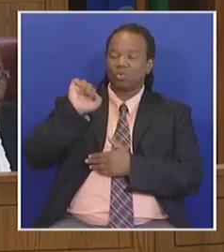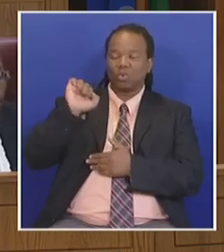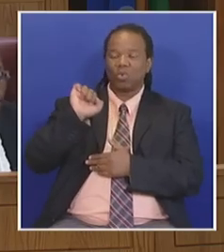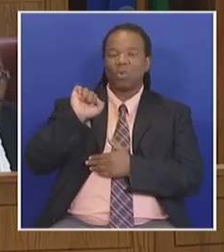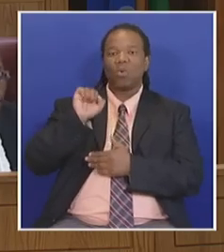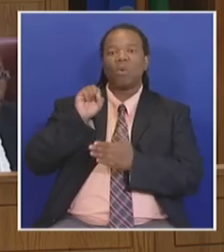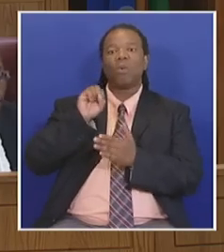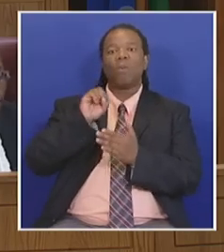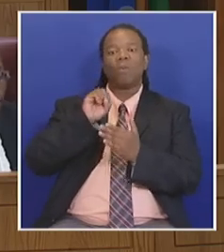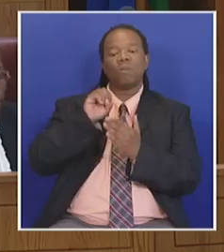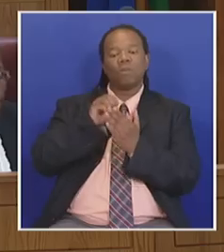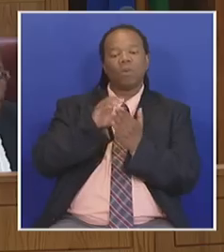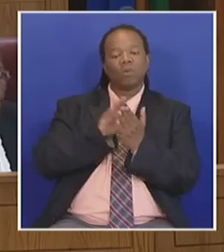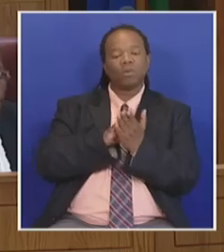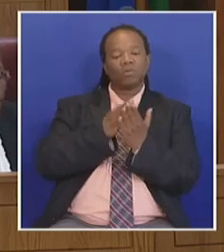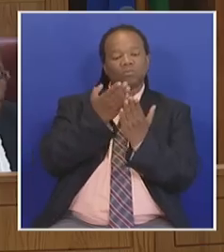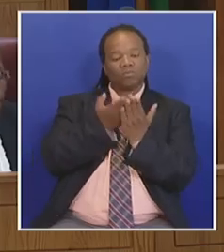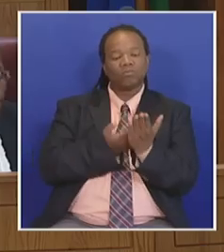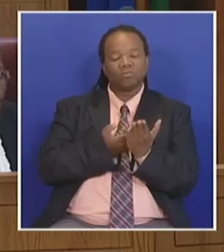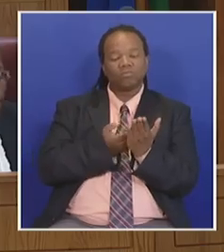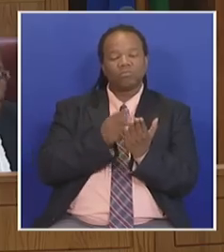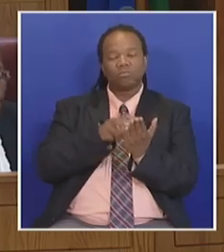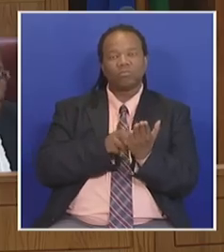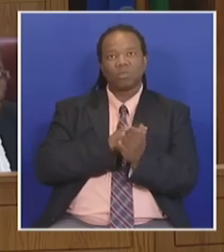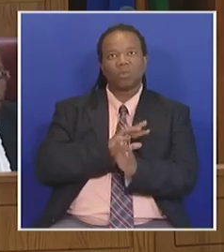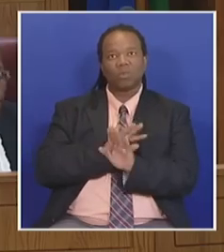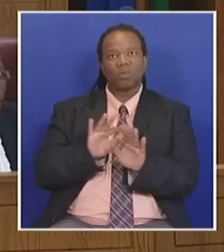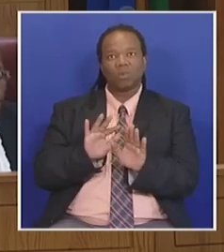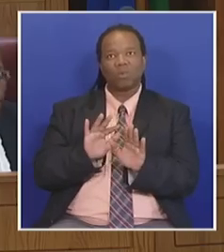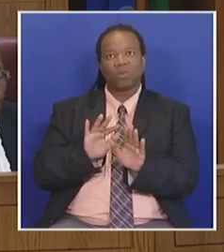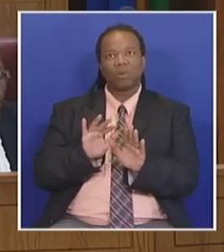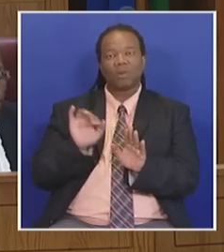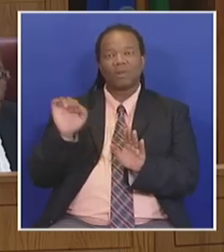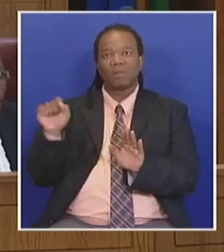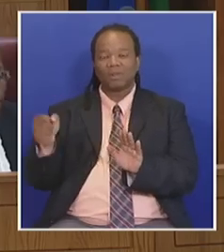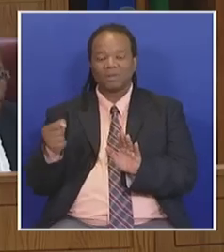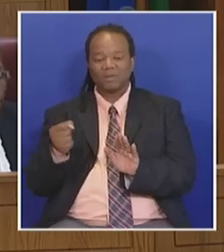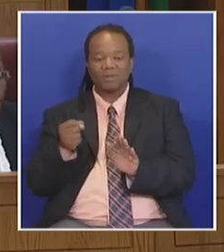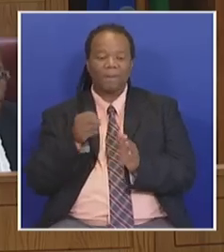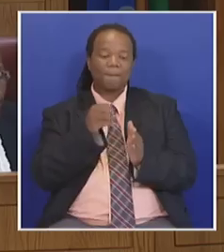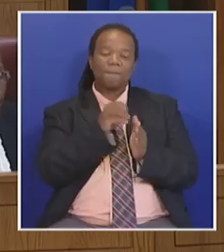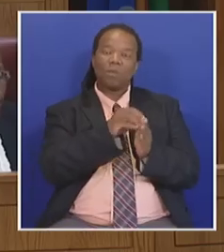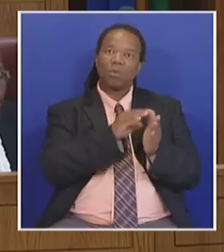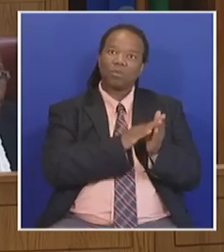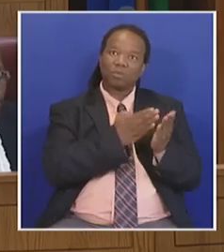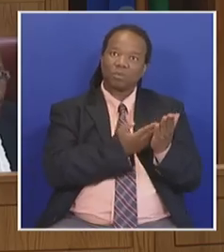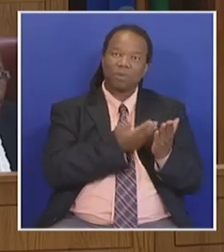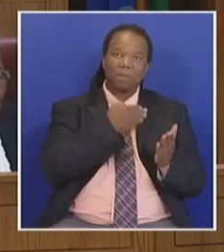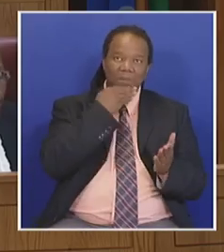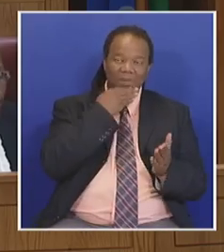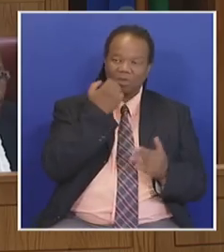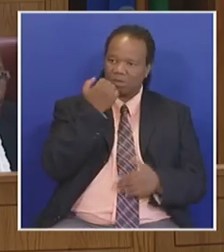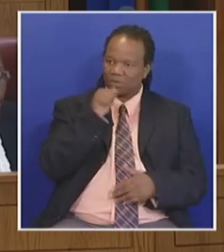read, Honorable members, since it is a notice of a motion, would not need to be objected to. because it